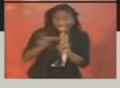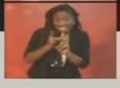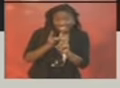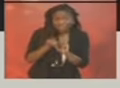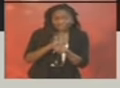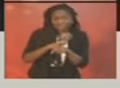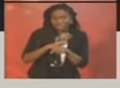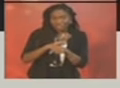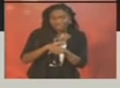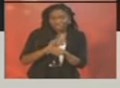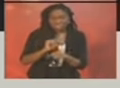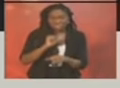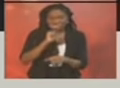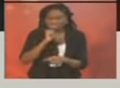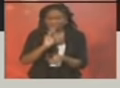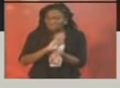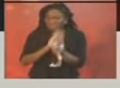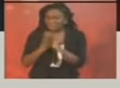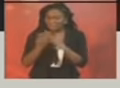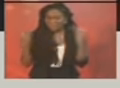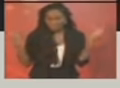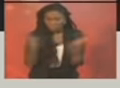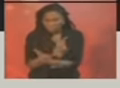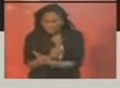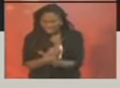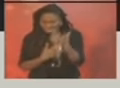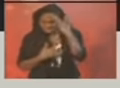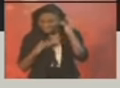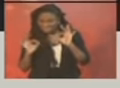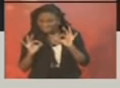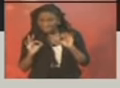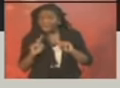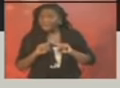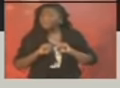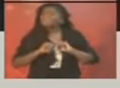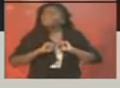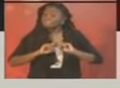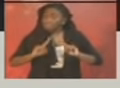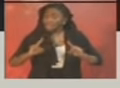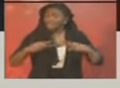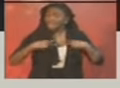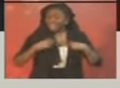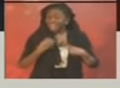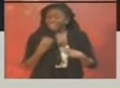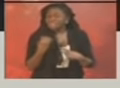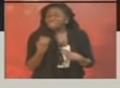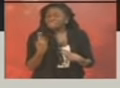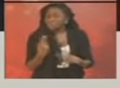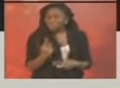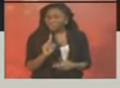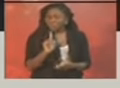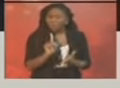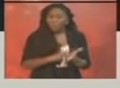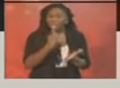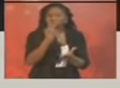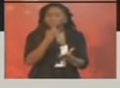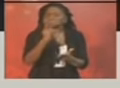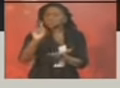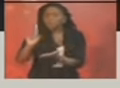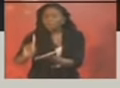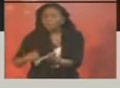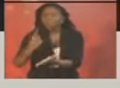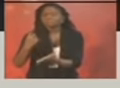but significantly, we still have the uncommon, but still there, the case of MSC, which is